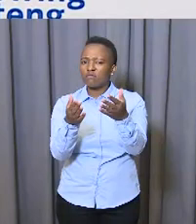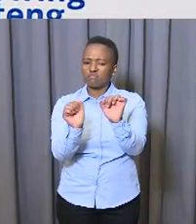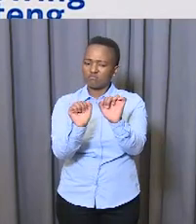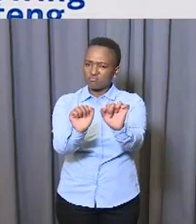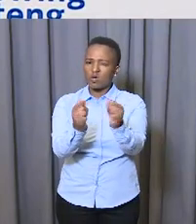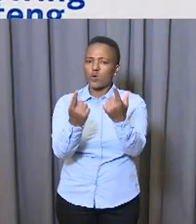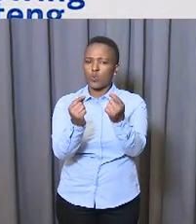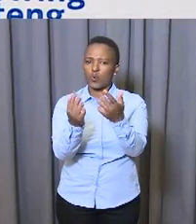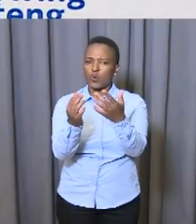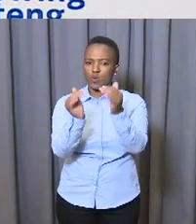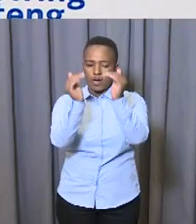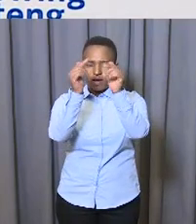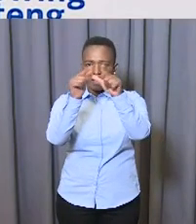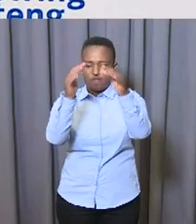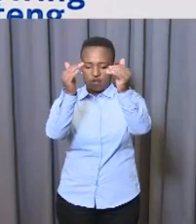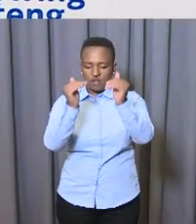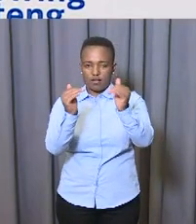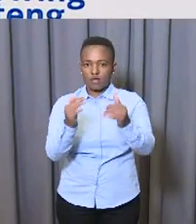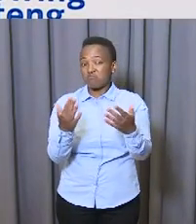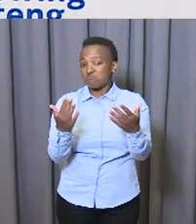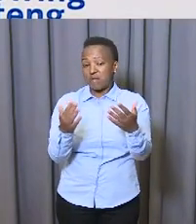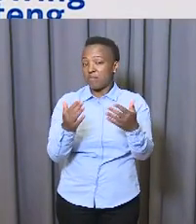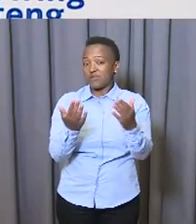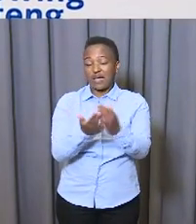will be a level beyond which the lockdown will not work.